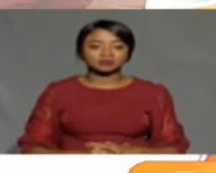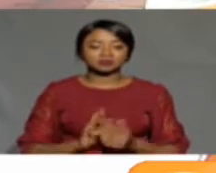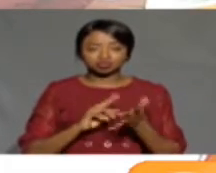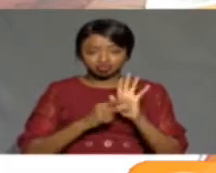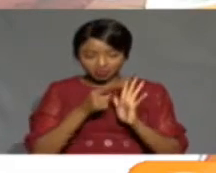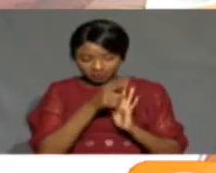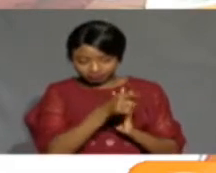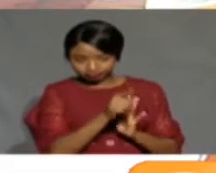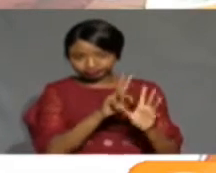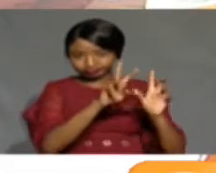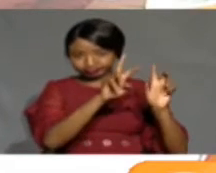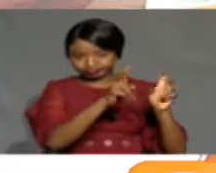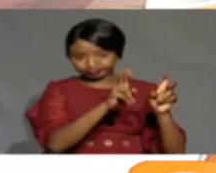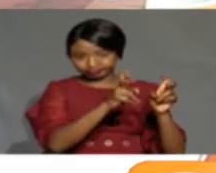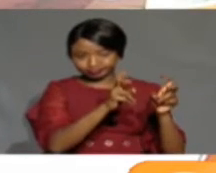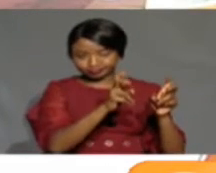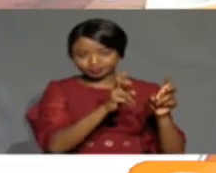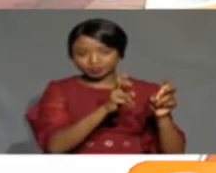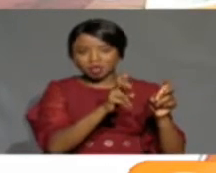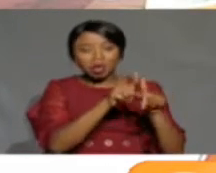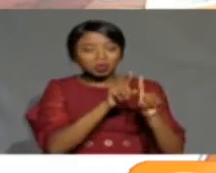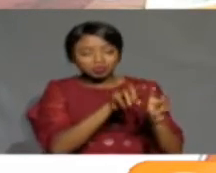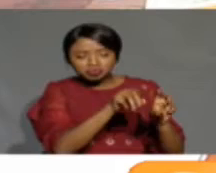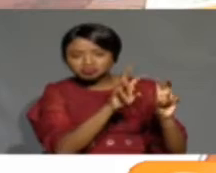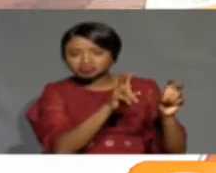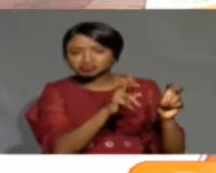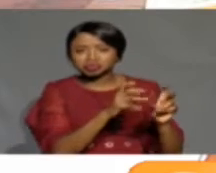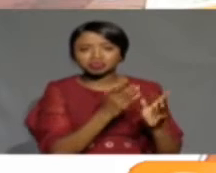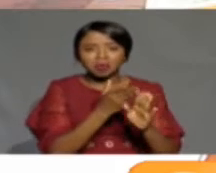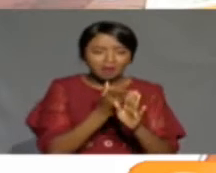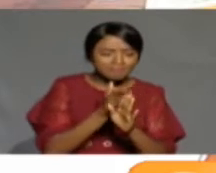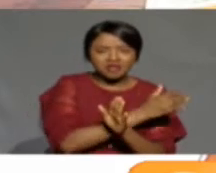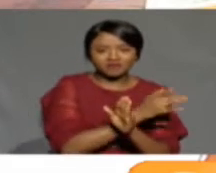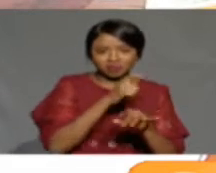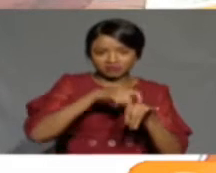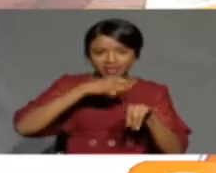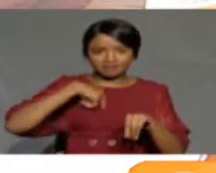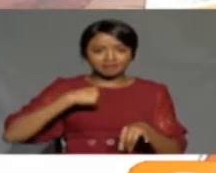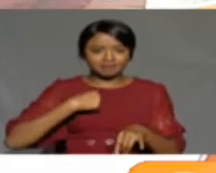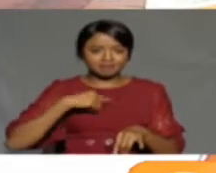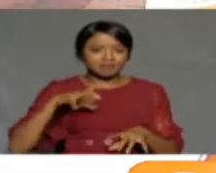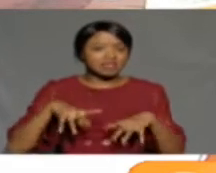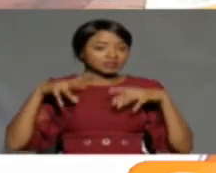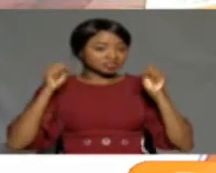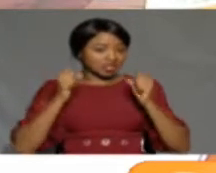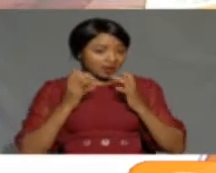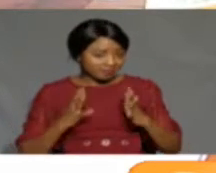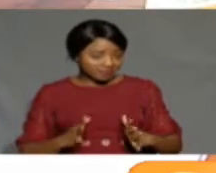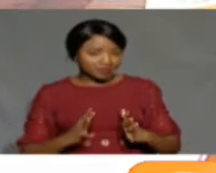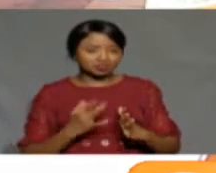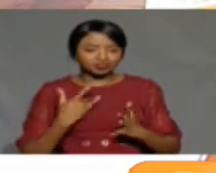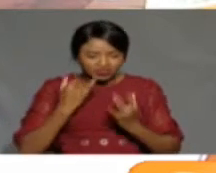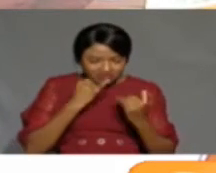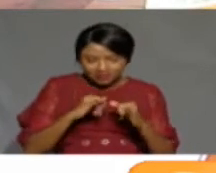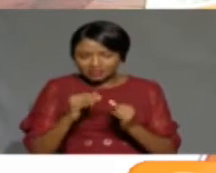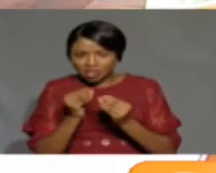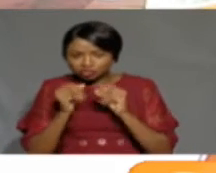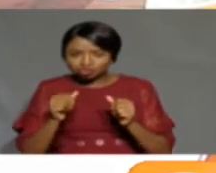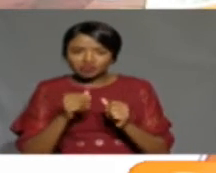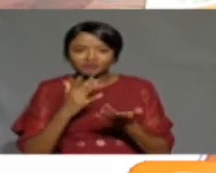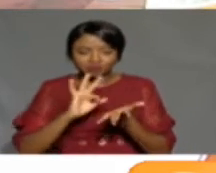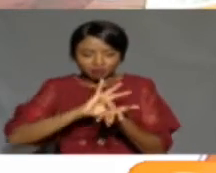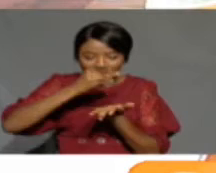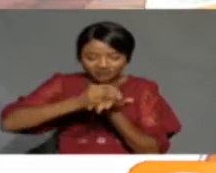is an issue because of this. There were of course issues sometimes back when I was the chair, and uh-huh. we managed manage to sort out so that the funds are used in